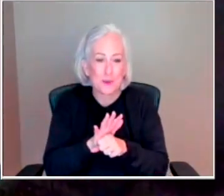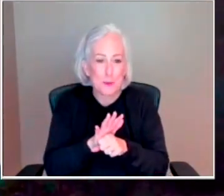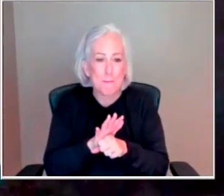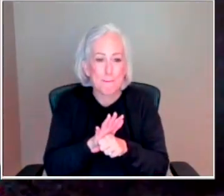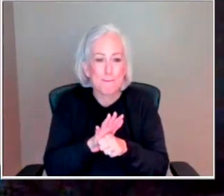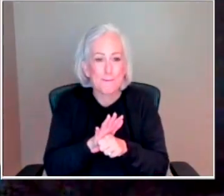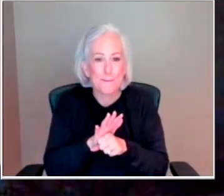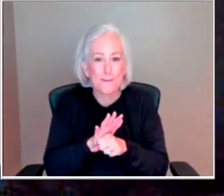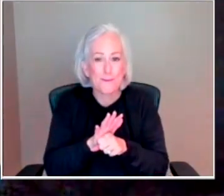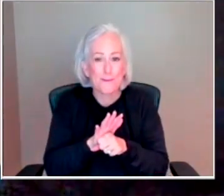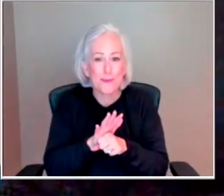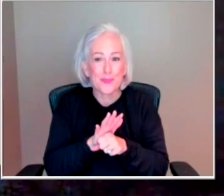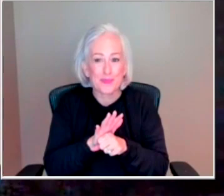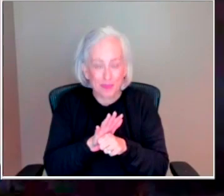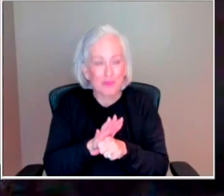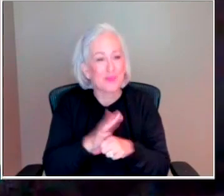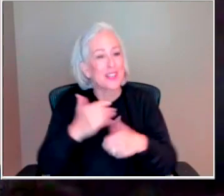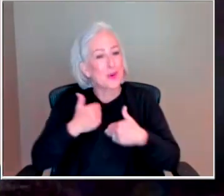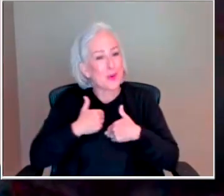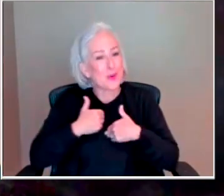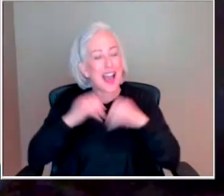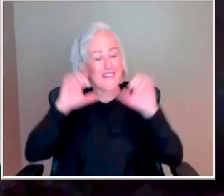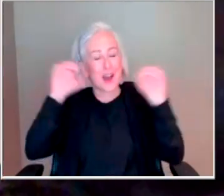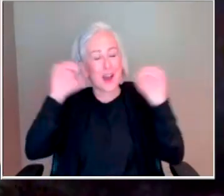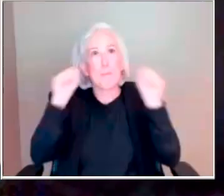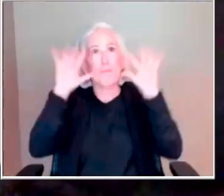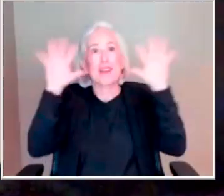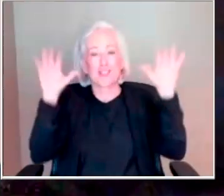such thing as a miracle.